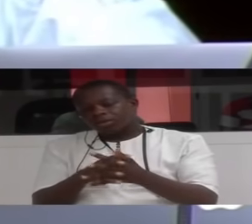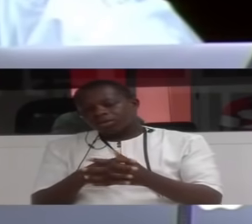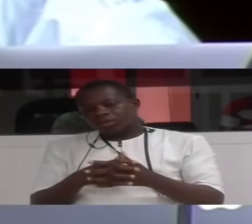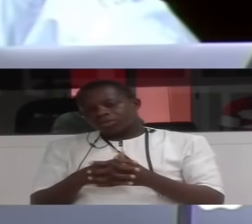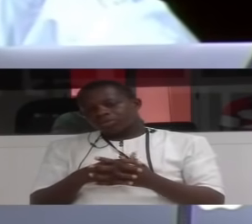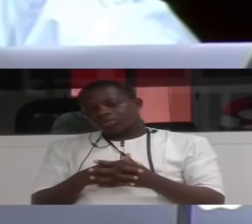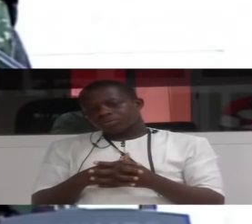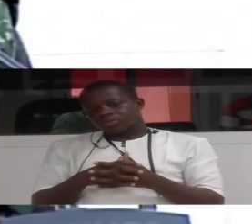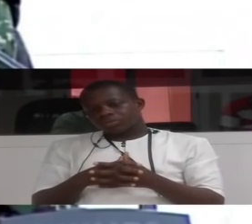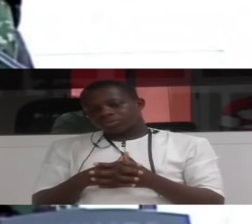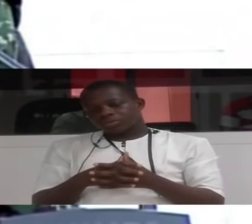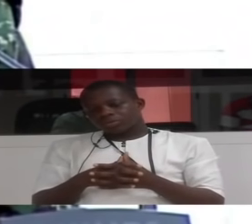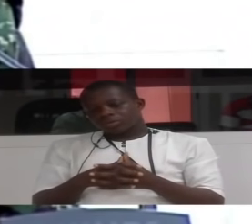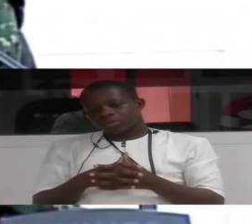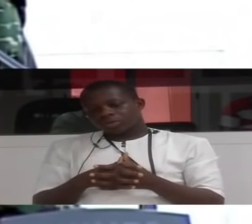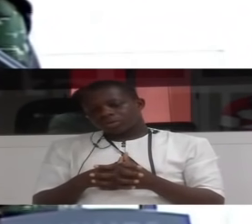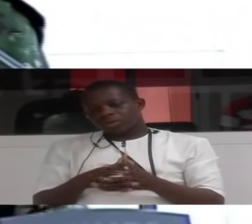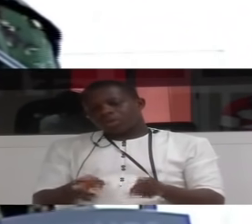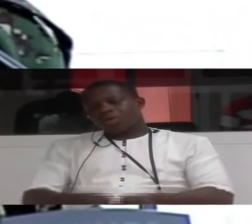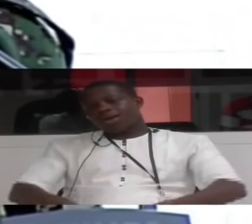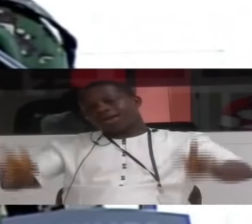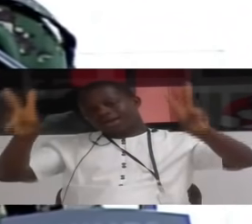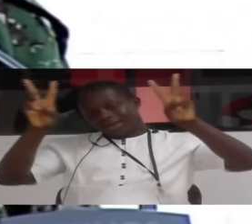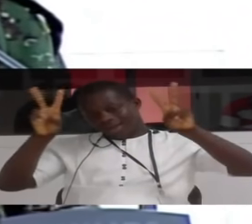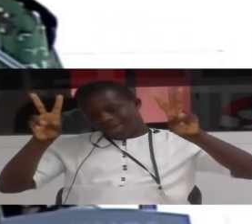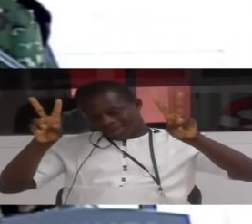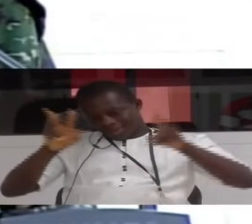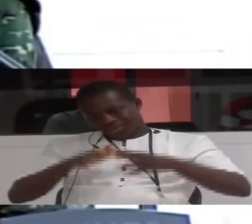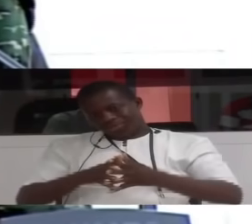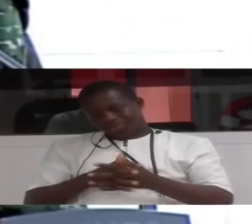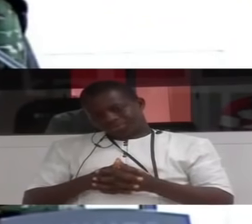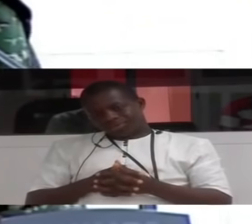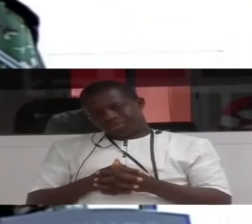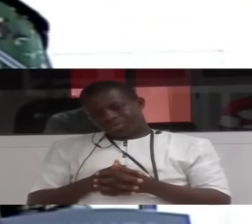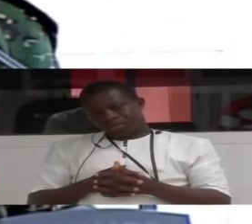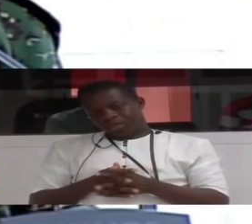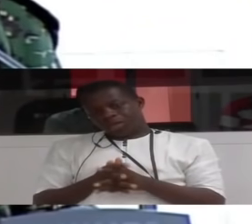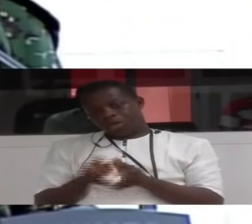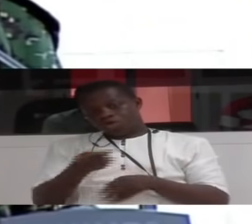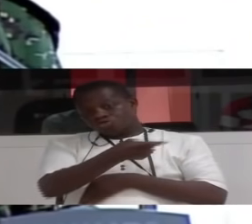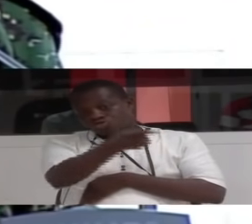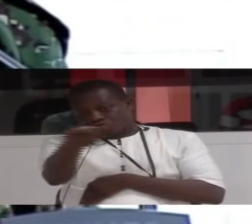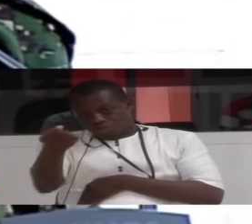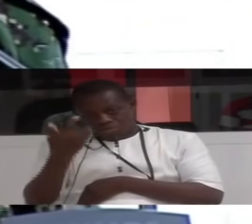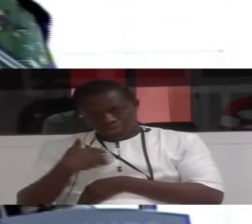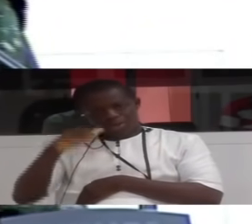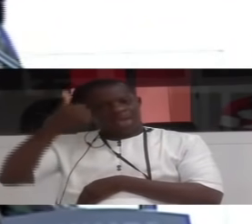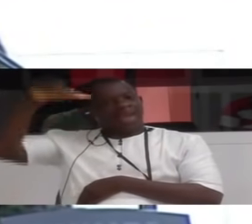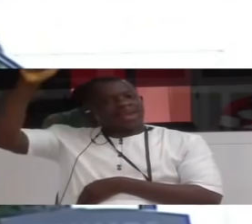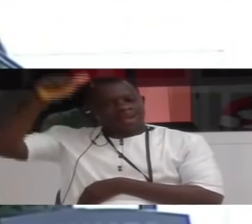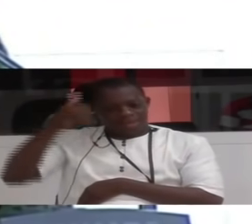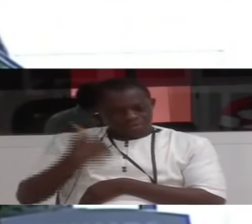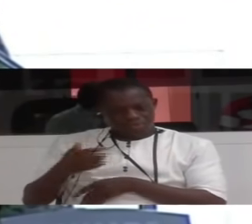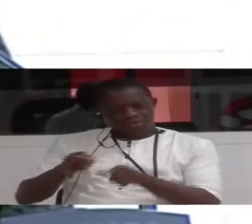Consulko ibejumale mawonya menkal dundi doku. Yaya jame. Ngwaldo lemke balalta aliaje. I